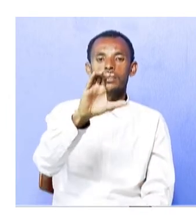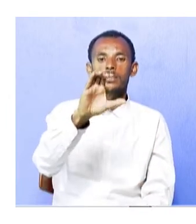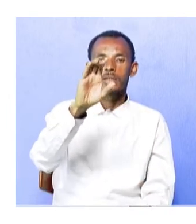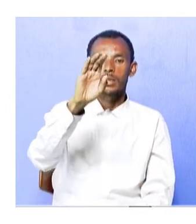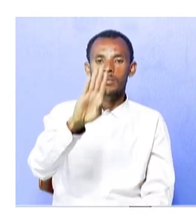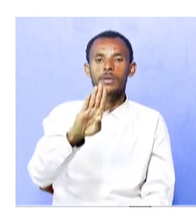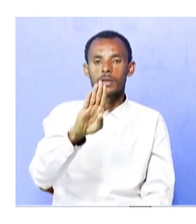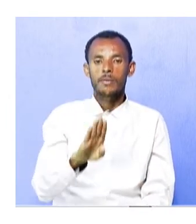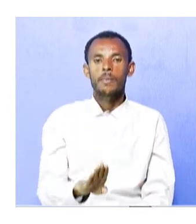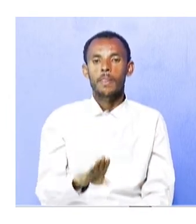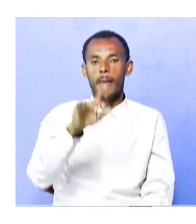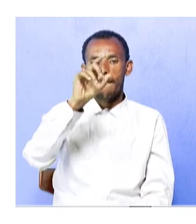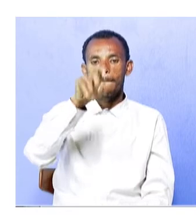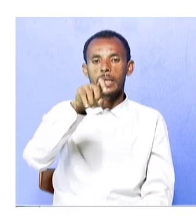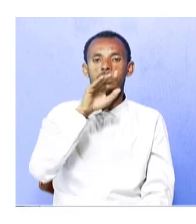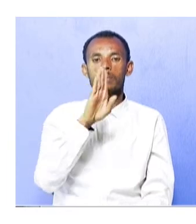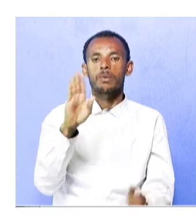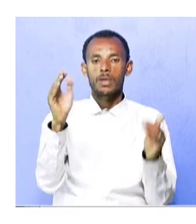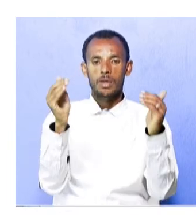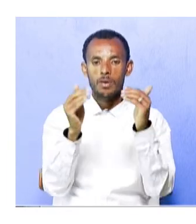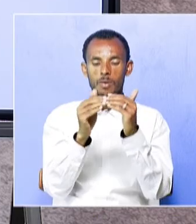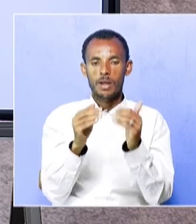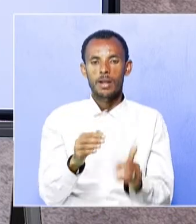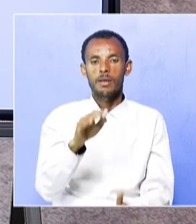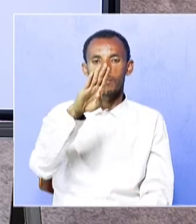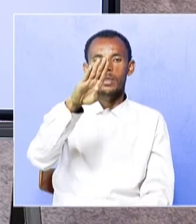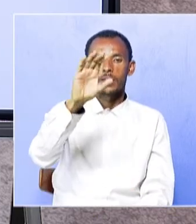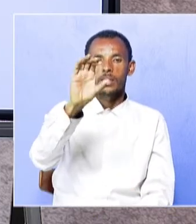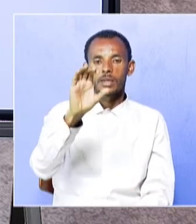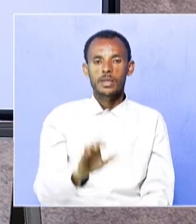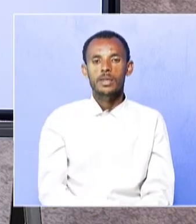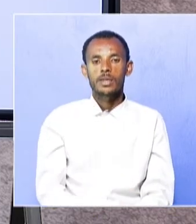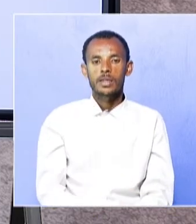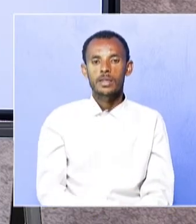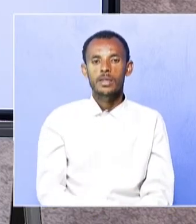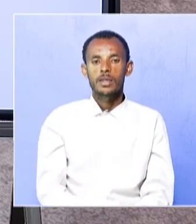CB must be the same as BC